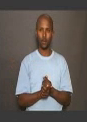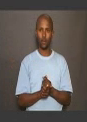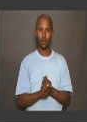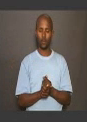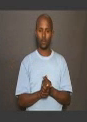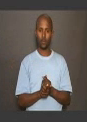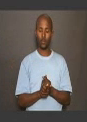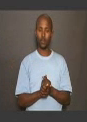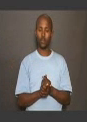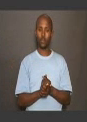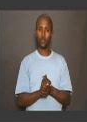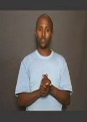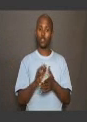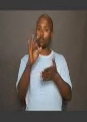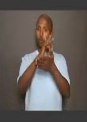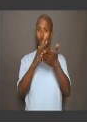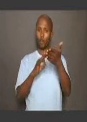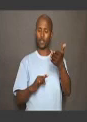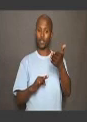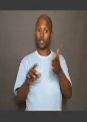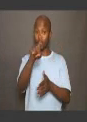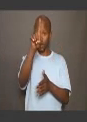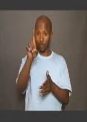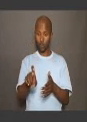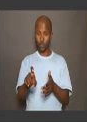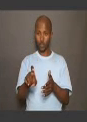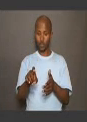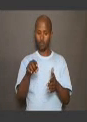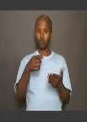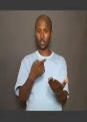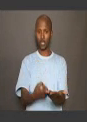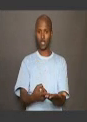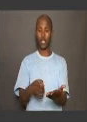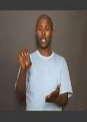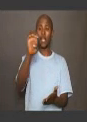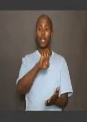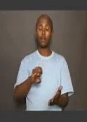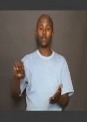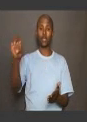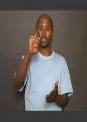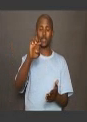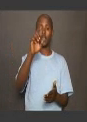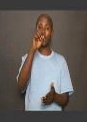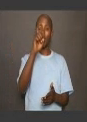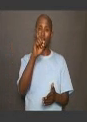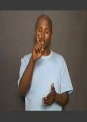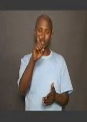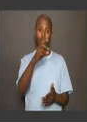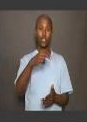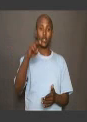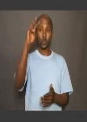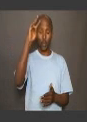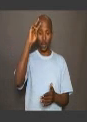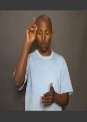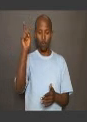The standard form of an equation for this ellipse is x squared